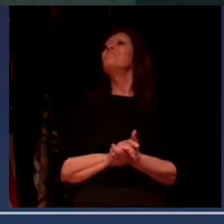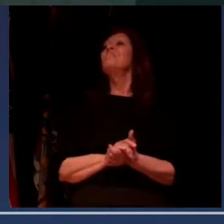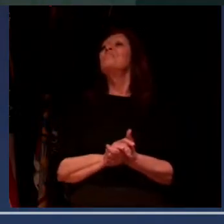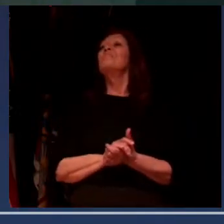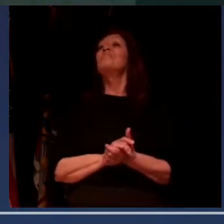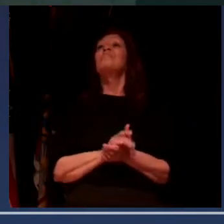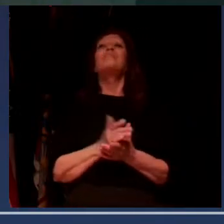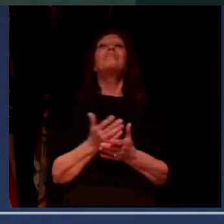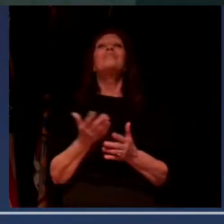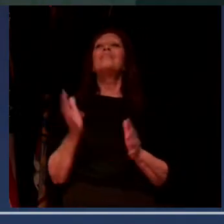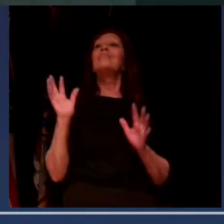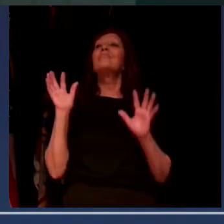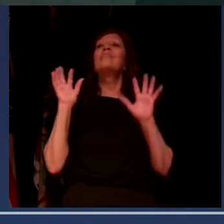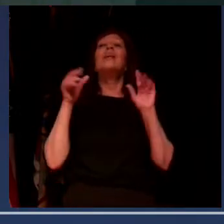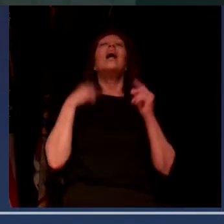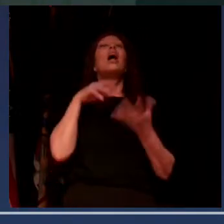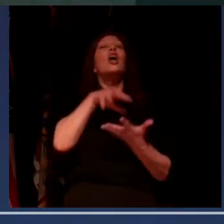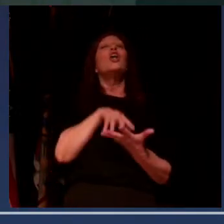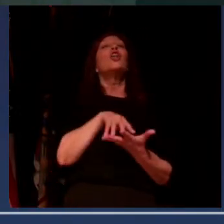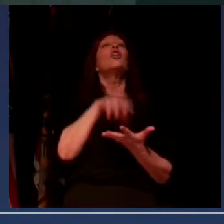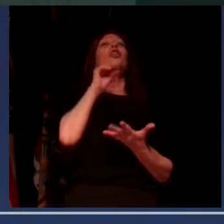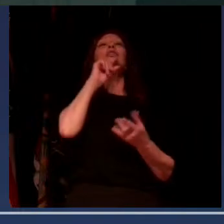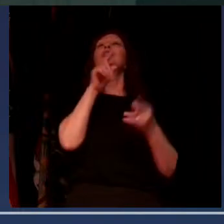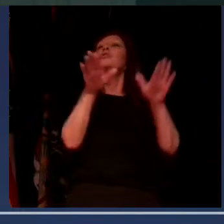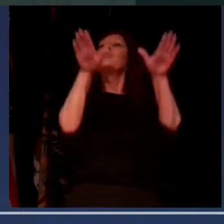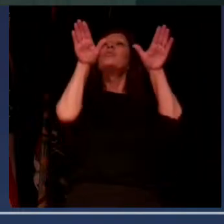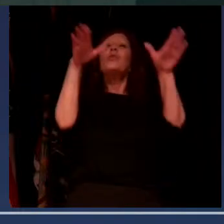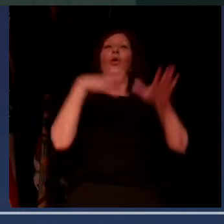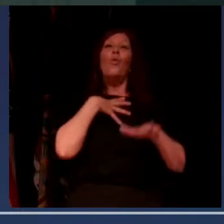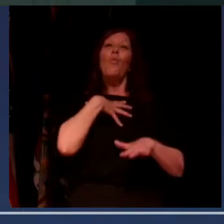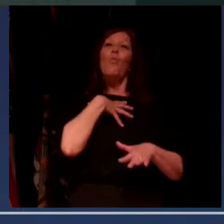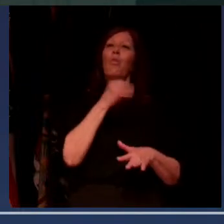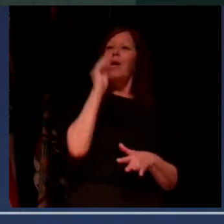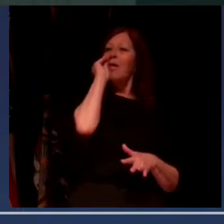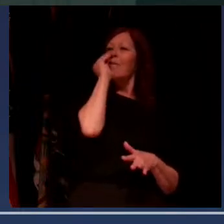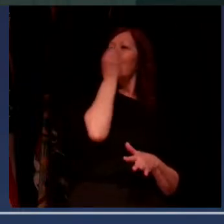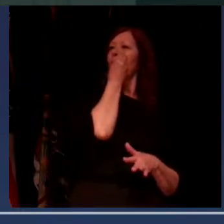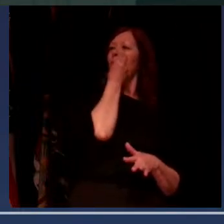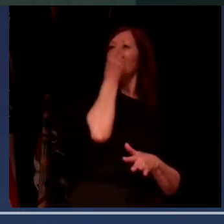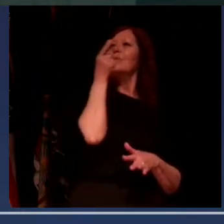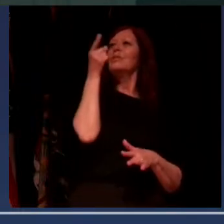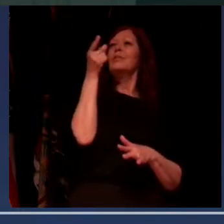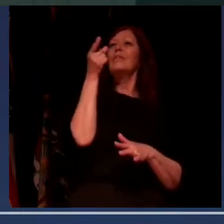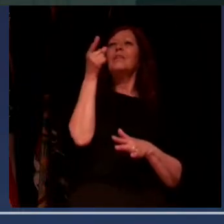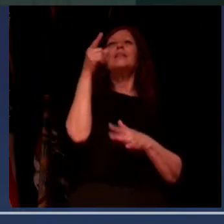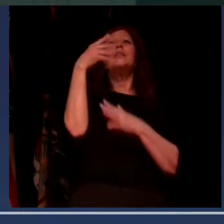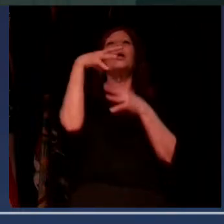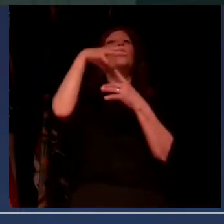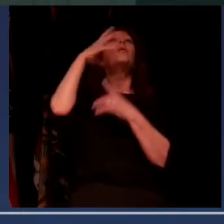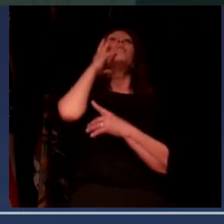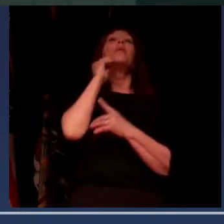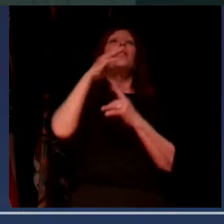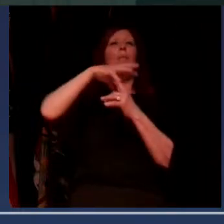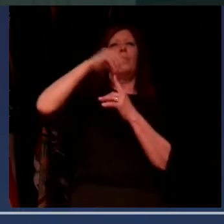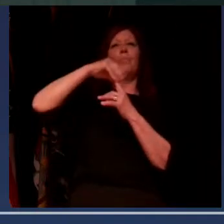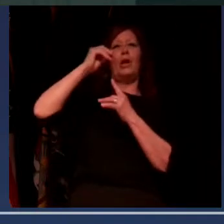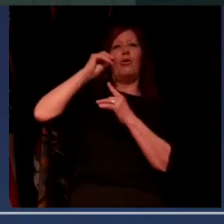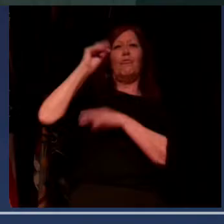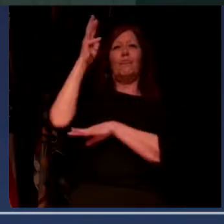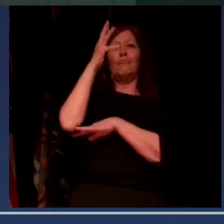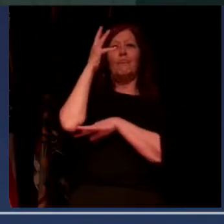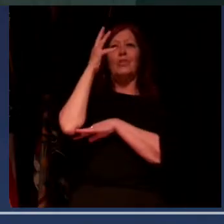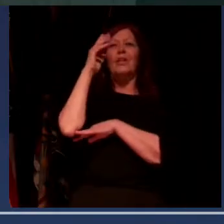Side by side, and I learned about these wonderful white flowers of the ornamental pear. These are my favorite. And